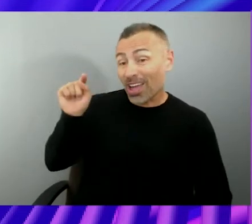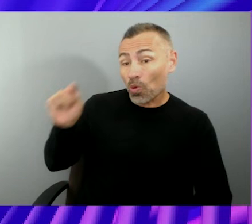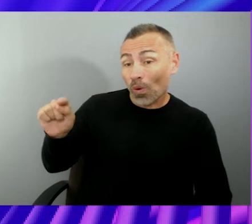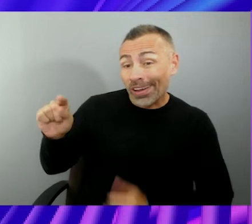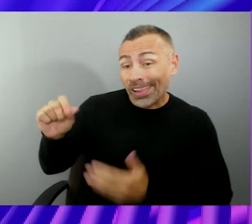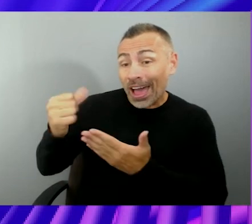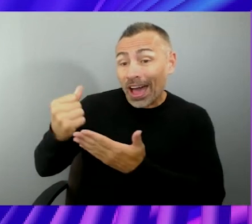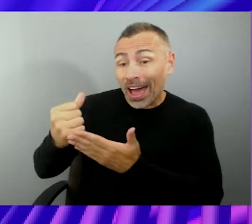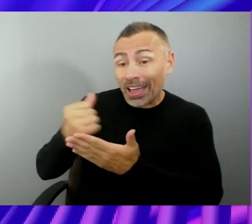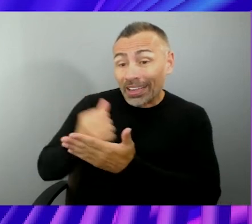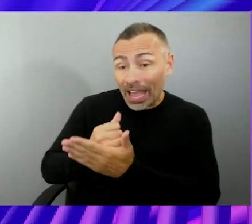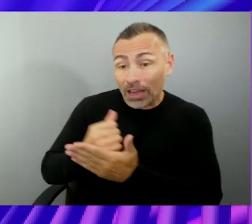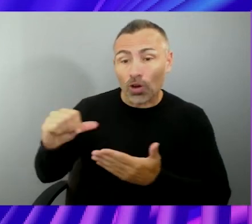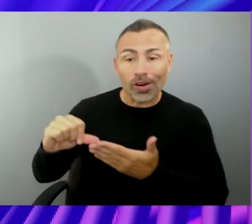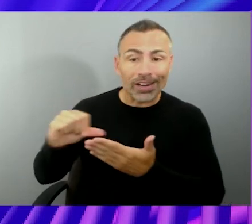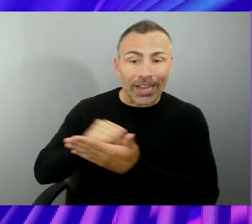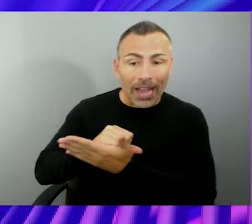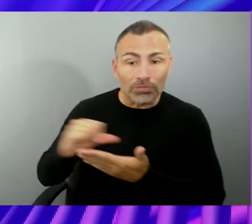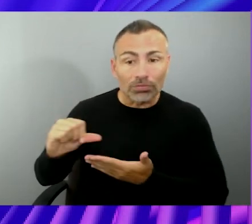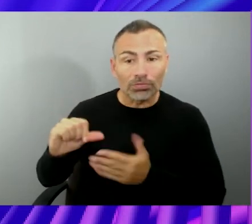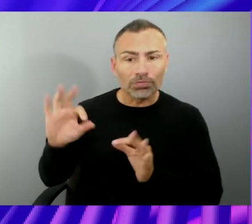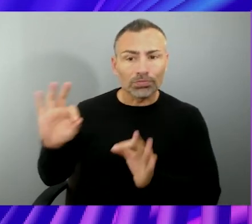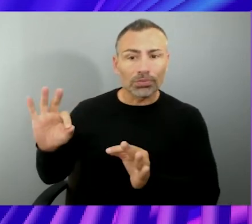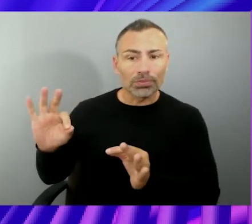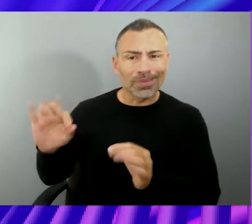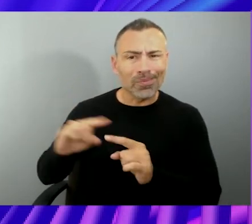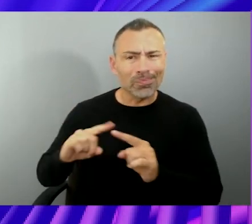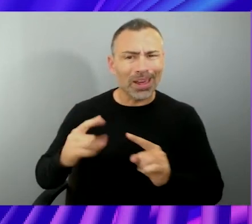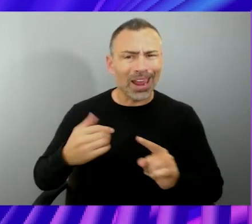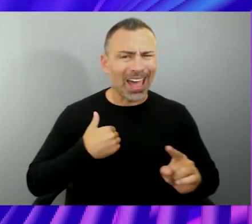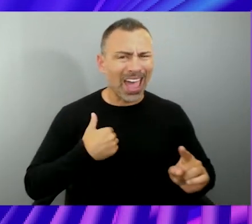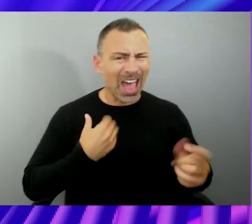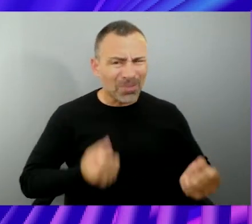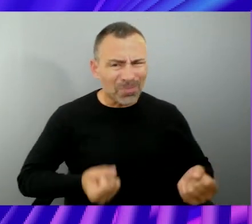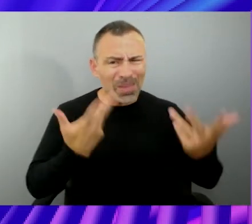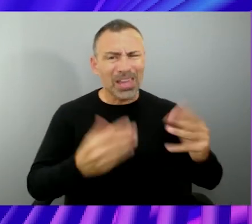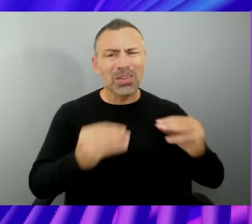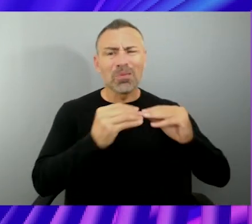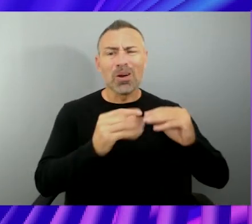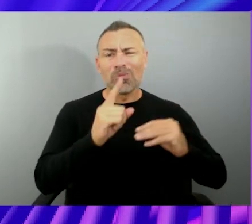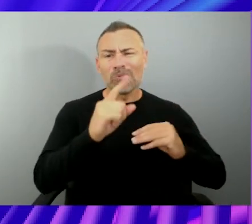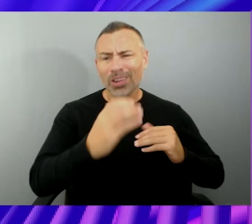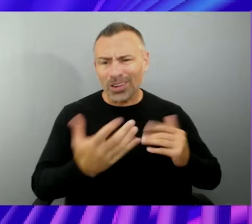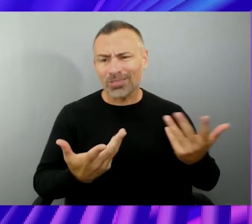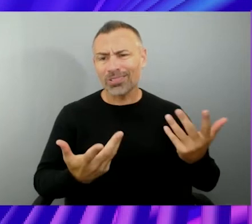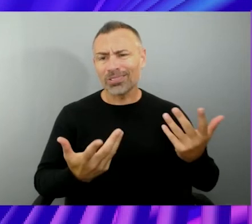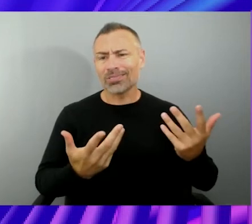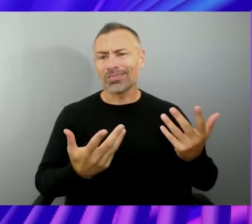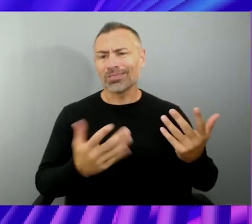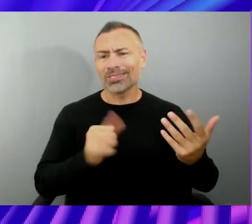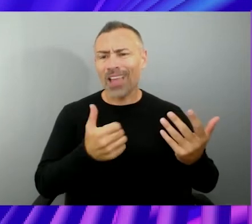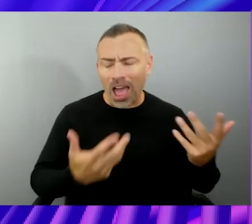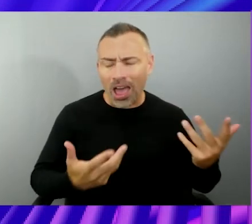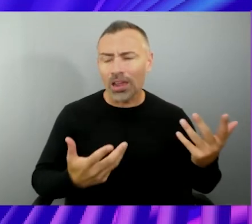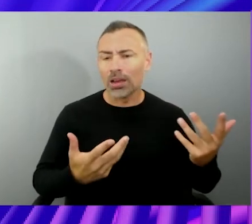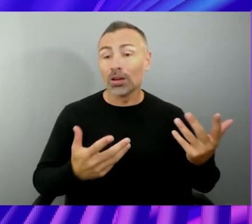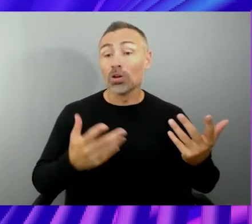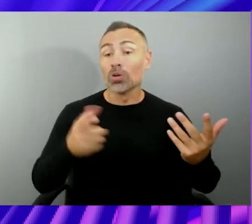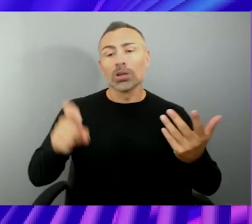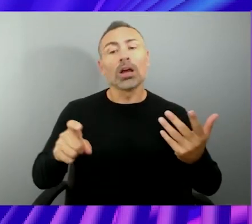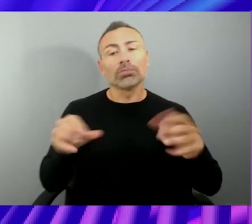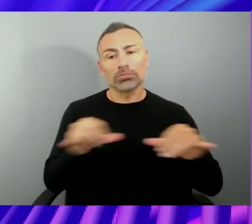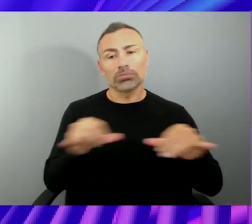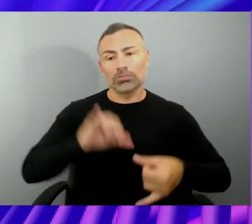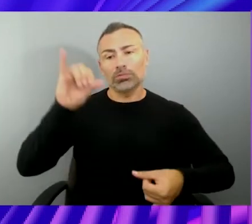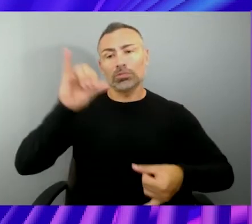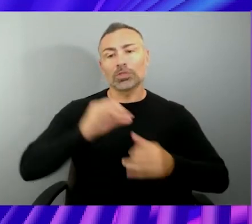accounts, 1,000 accounts? Right. Well, we need to scale better. We can't scale directly from the event history. We have to have the ability to scale, and